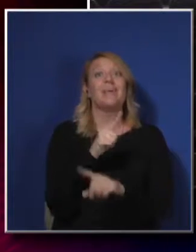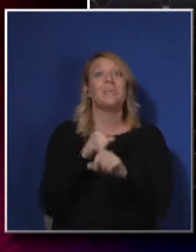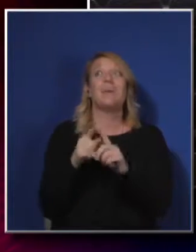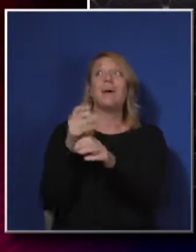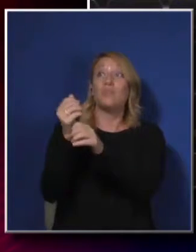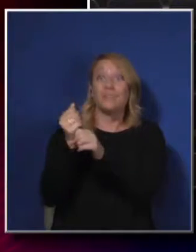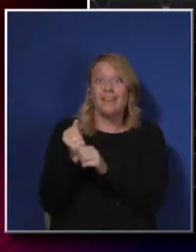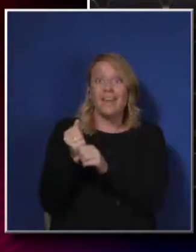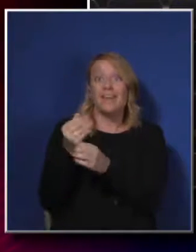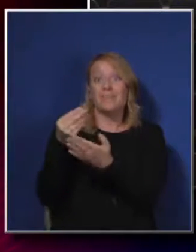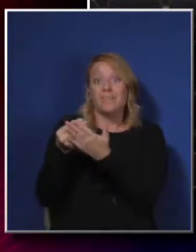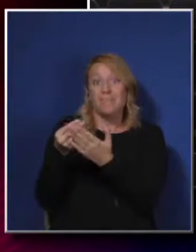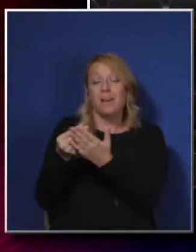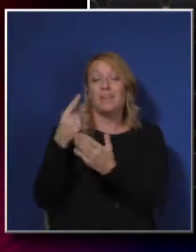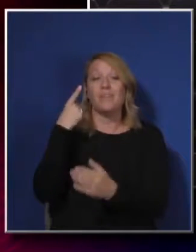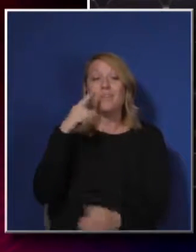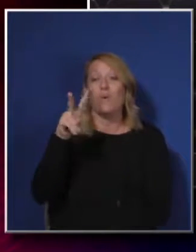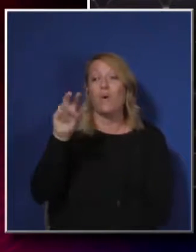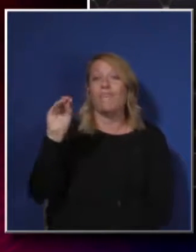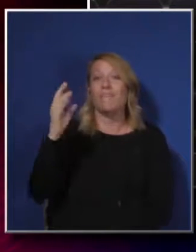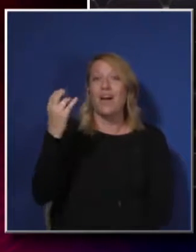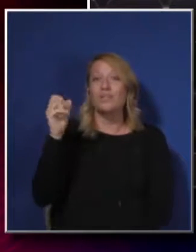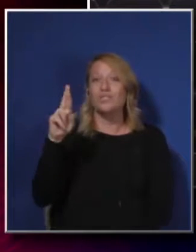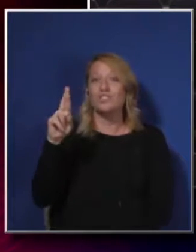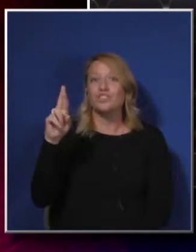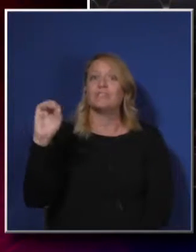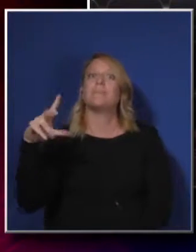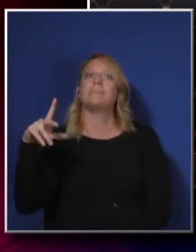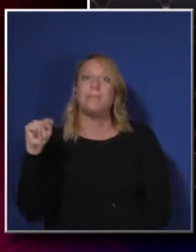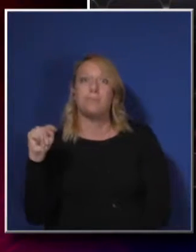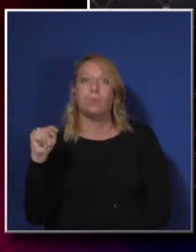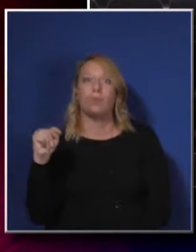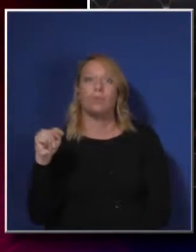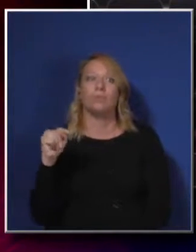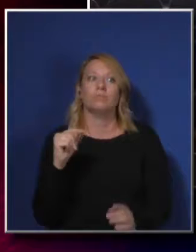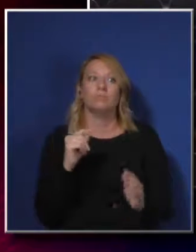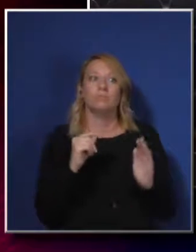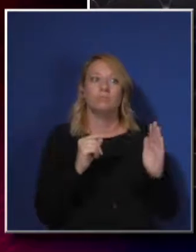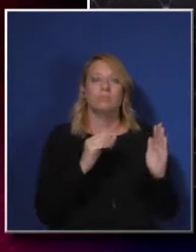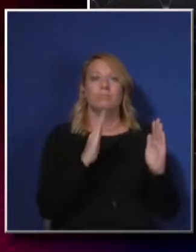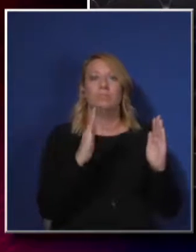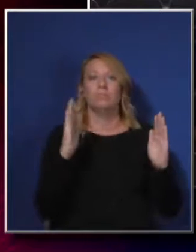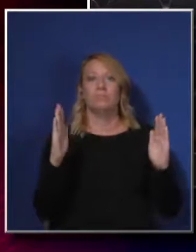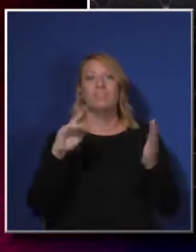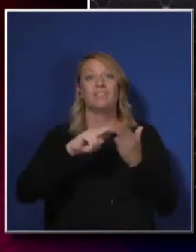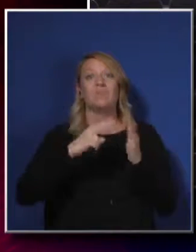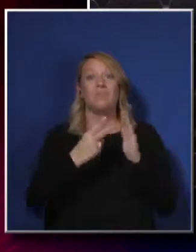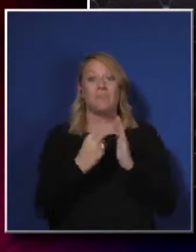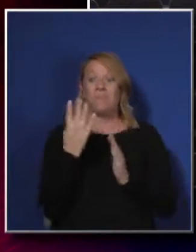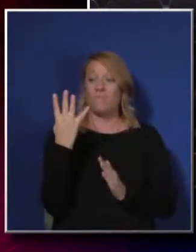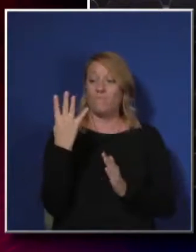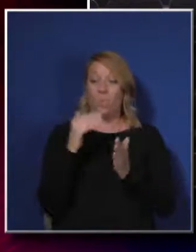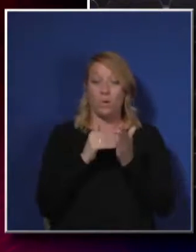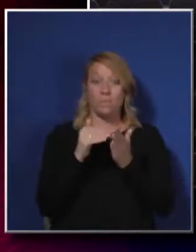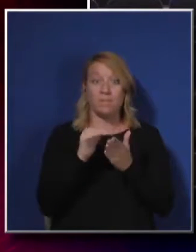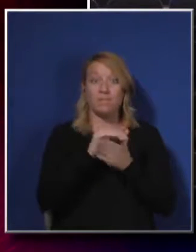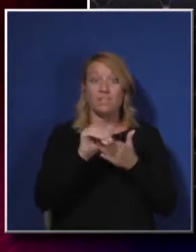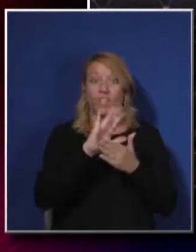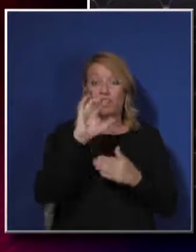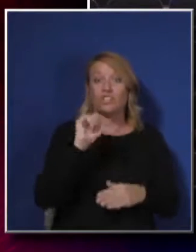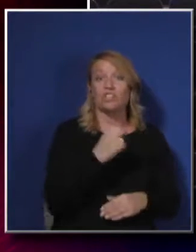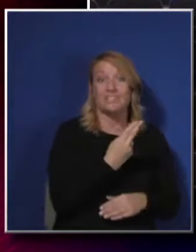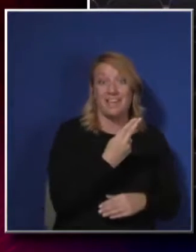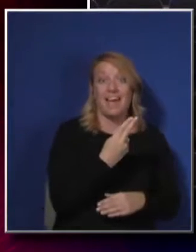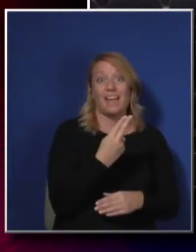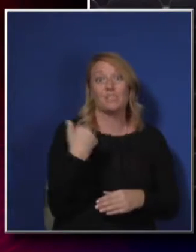our voucher revenues until the latter part of September. So what that means is we've had to use $4 million of our cash balance over the